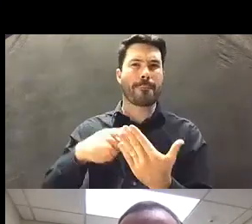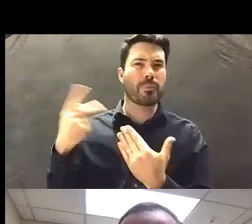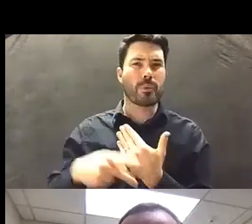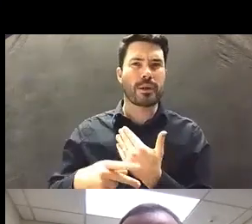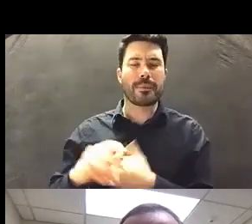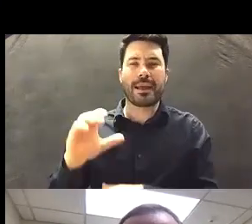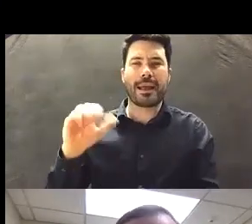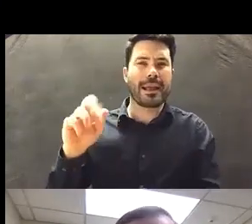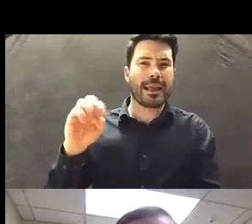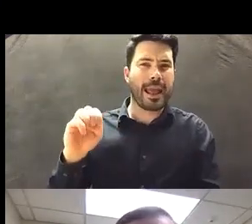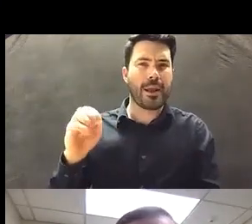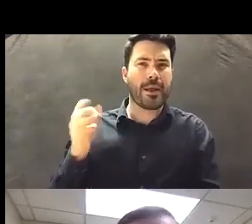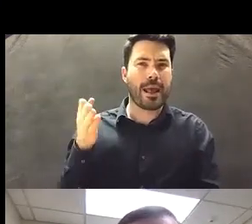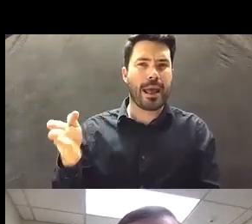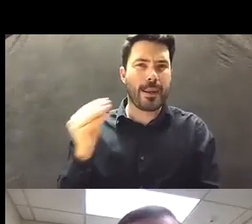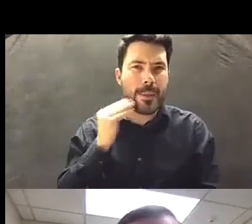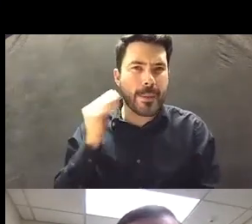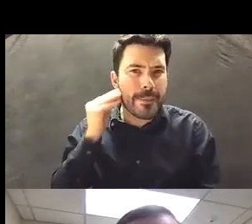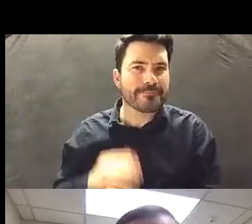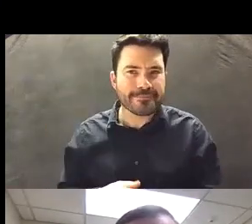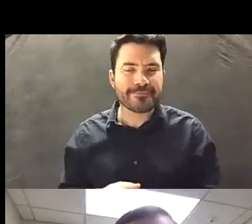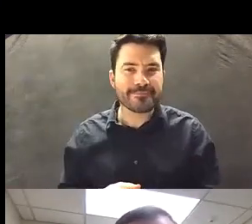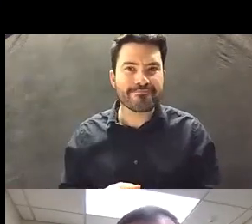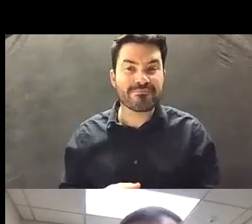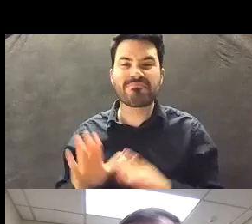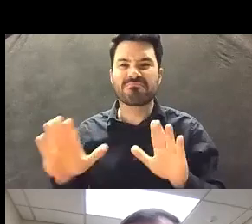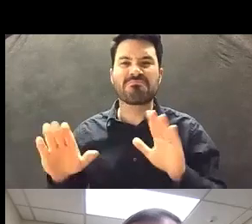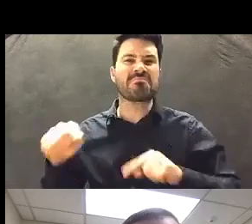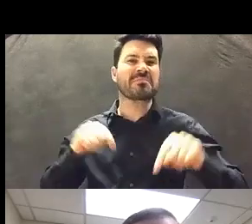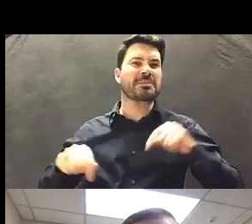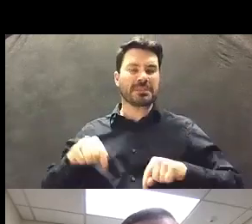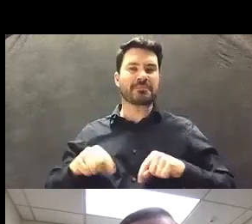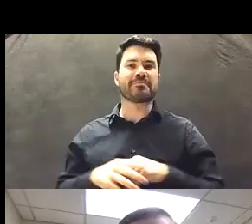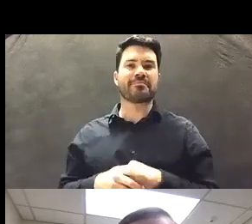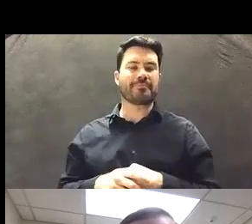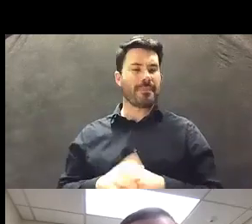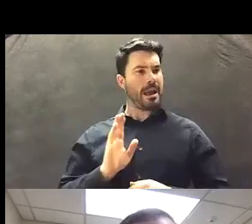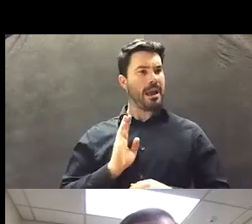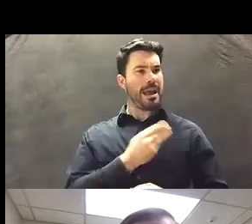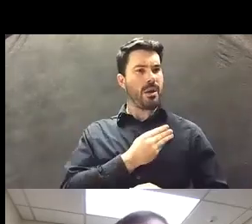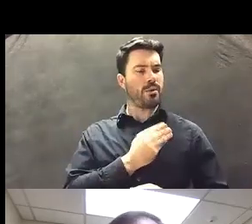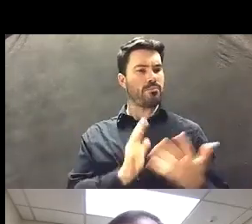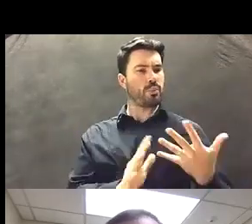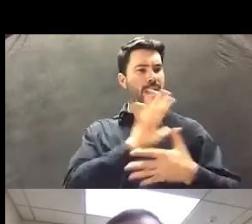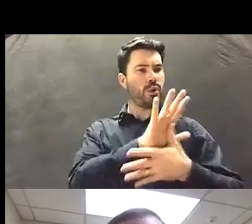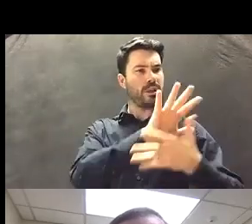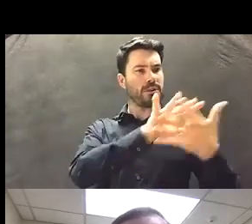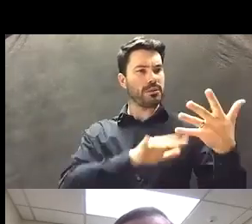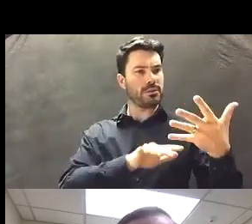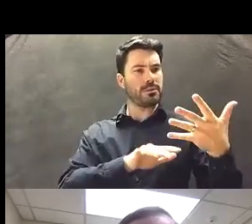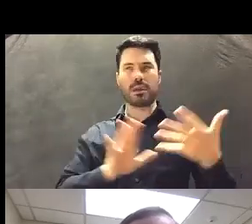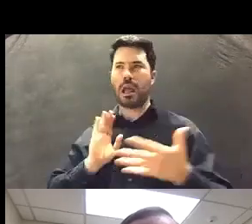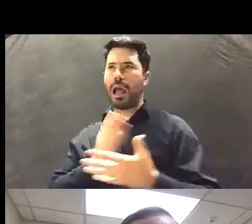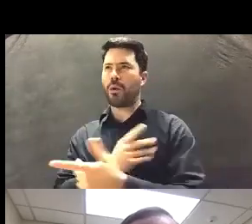to connect our priorities and this initiative to our overall mission. If I could have the next slide,